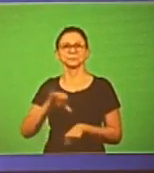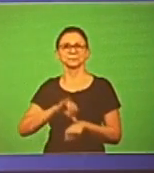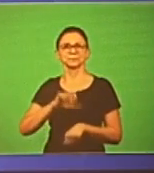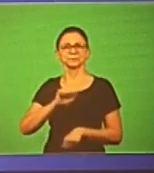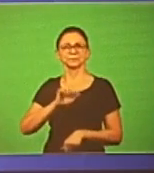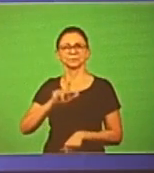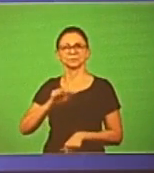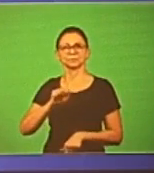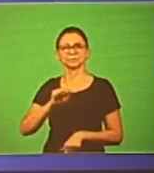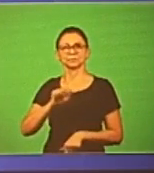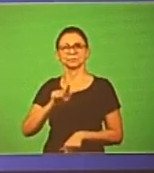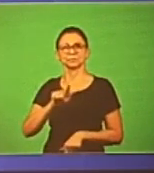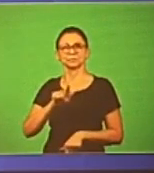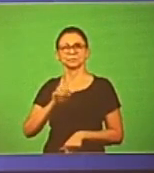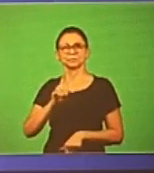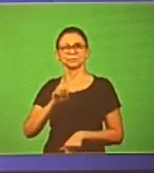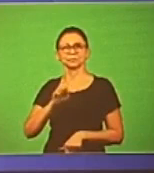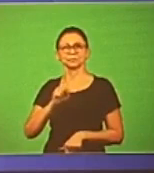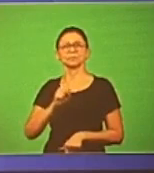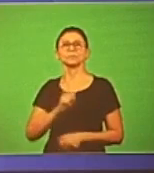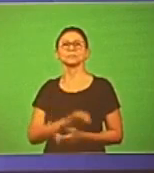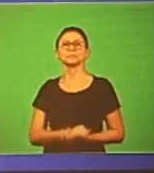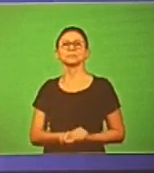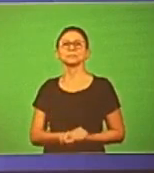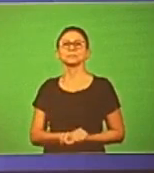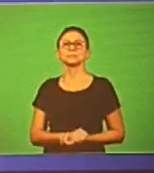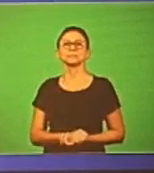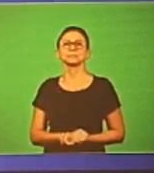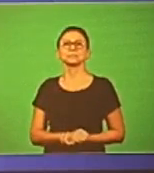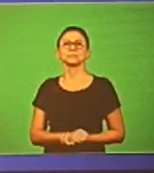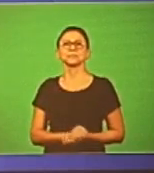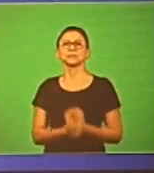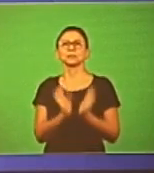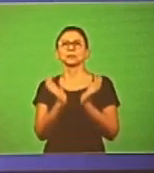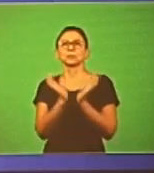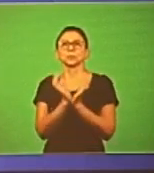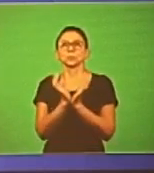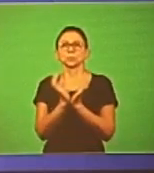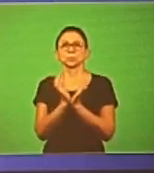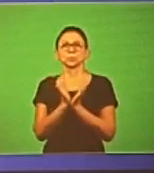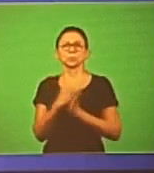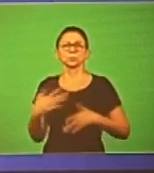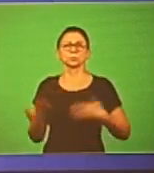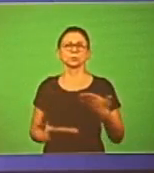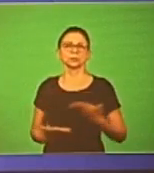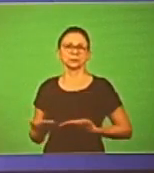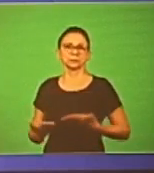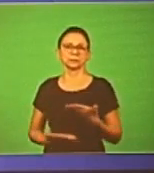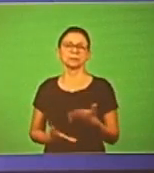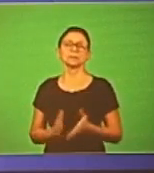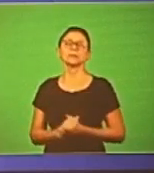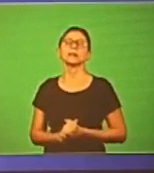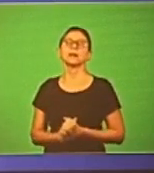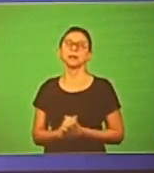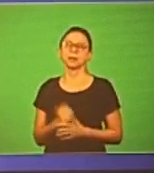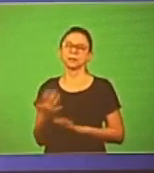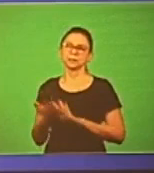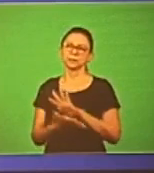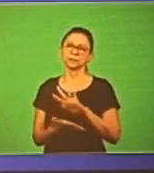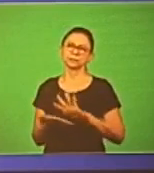the state of Alagoas. The seminar that happened there for the brethren that work with